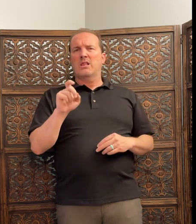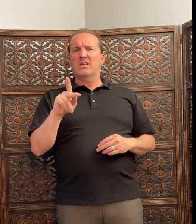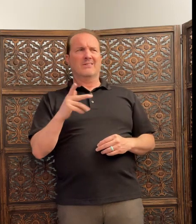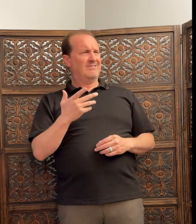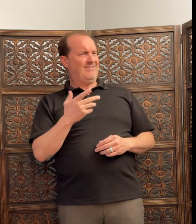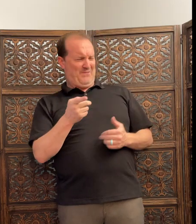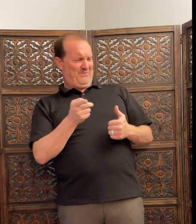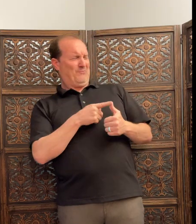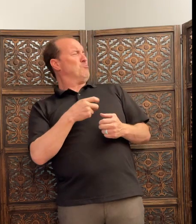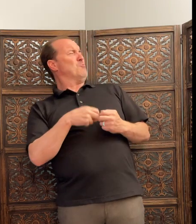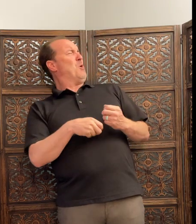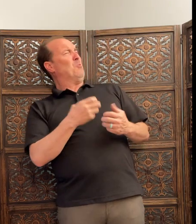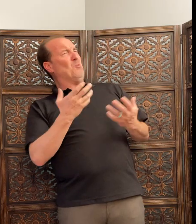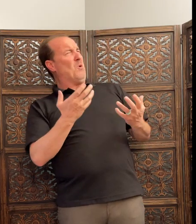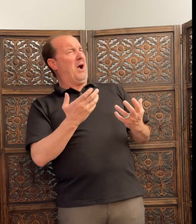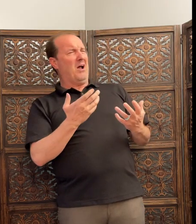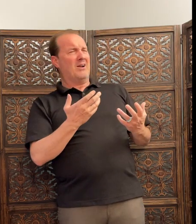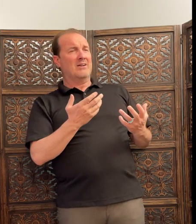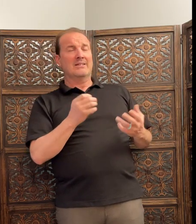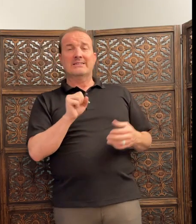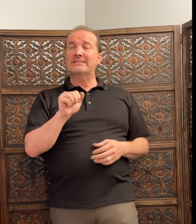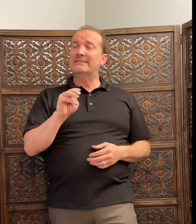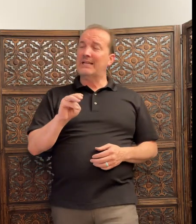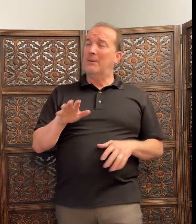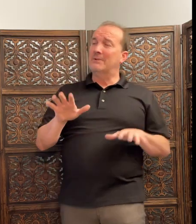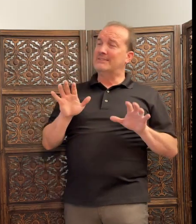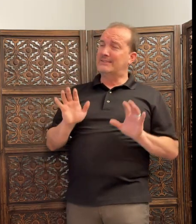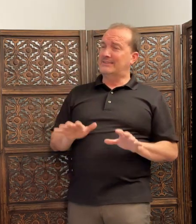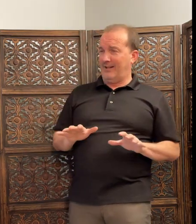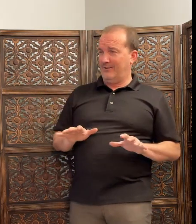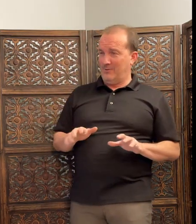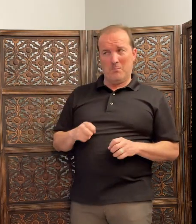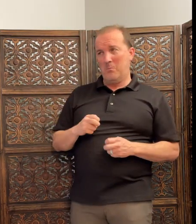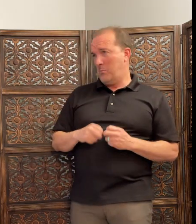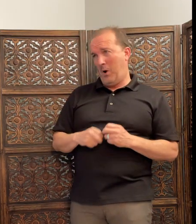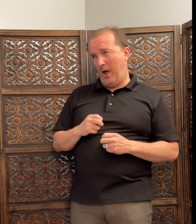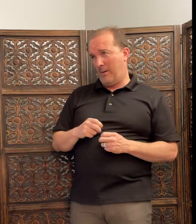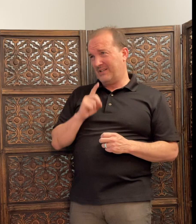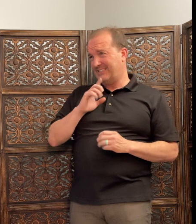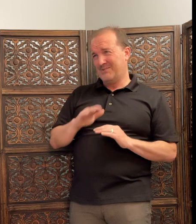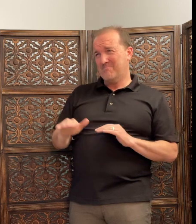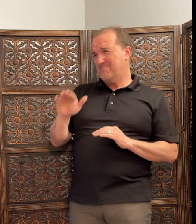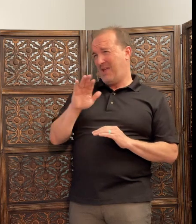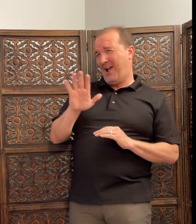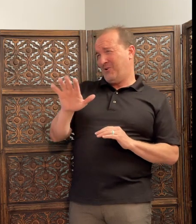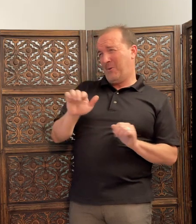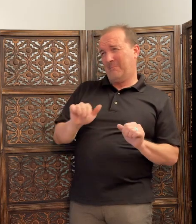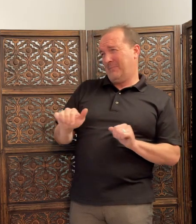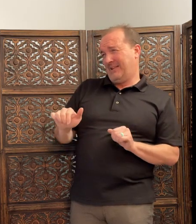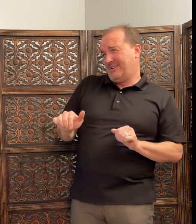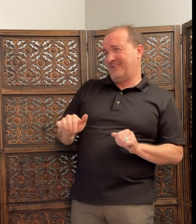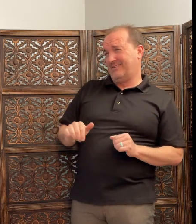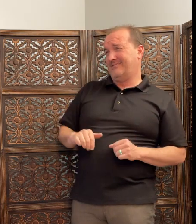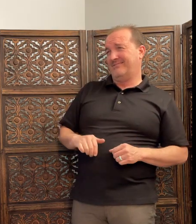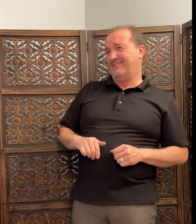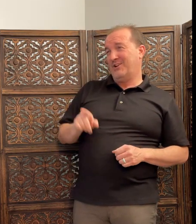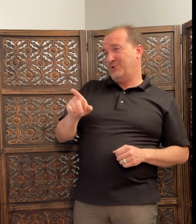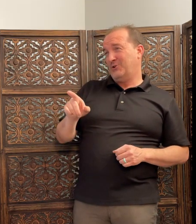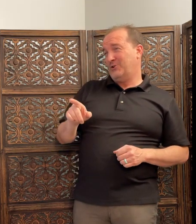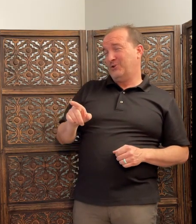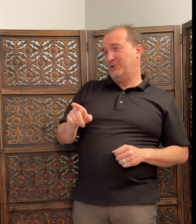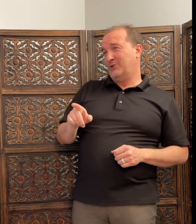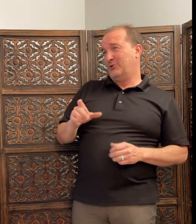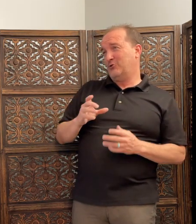League forgets what Sam's initial problem was about at all. Sam settles it, that the problem is beyond League's scope,